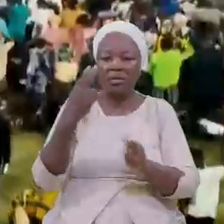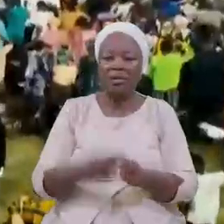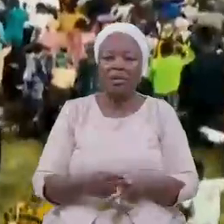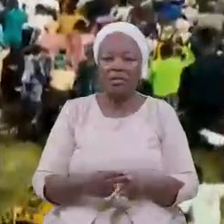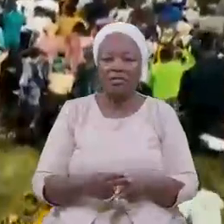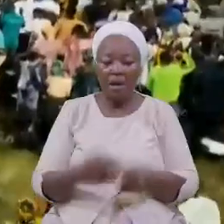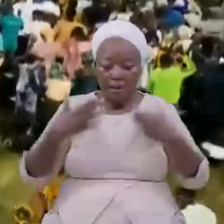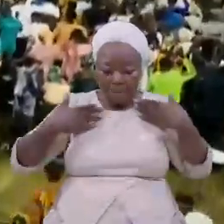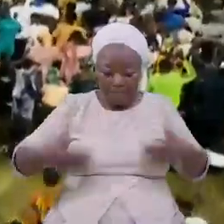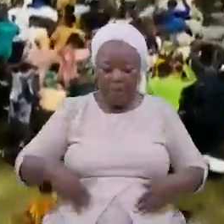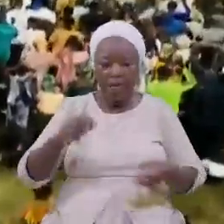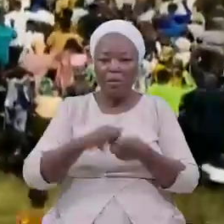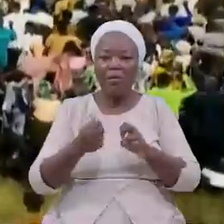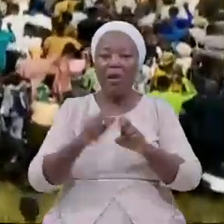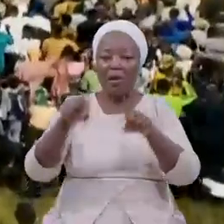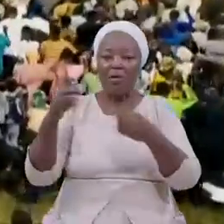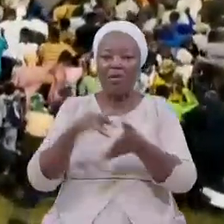Bodily problem gone.